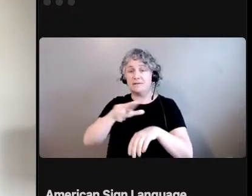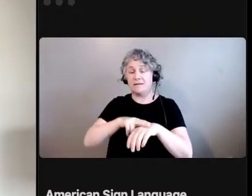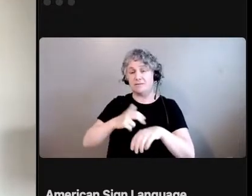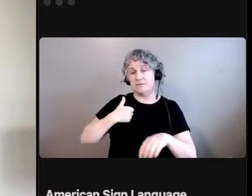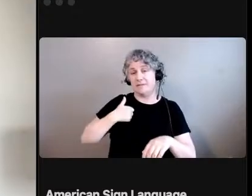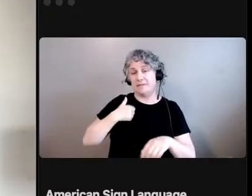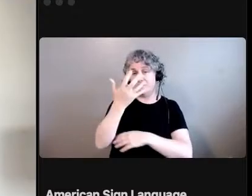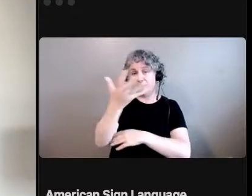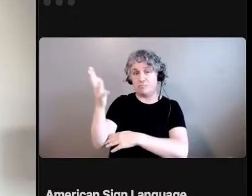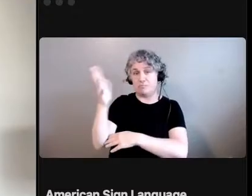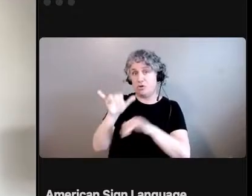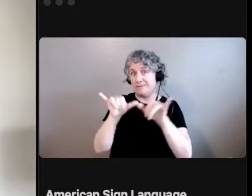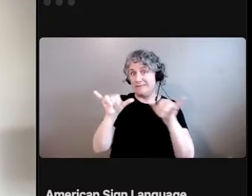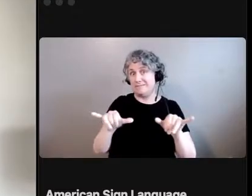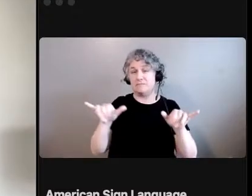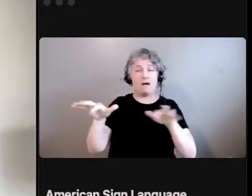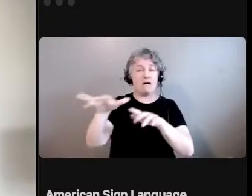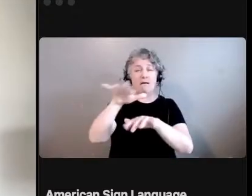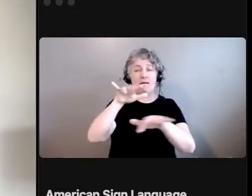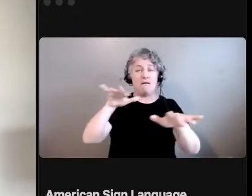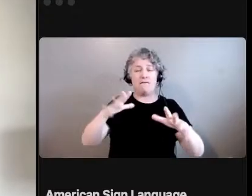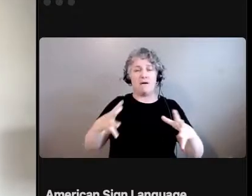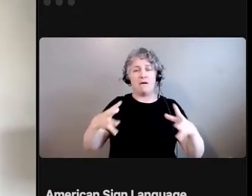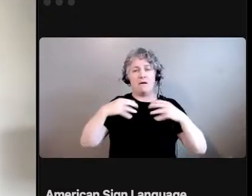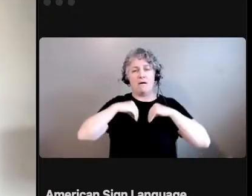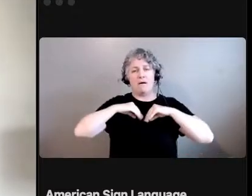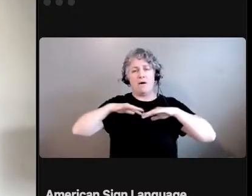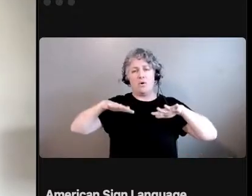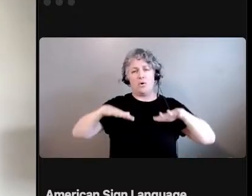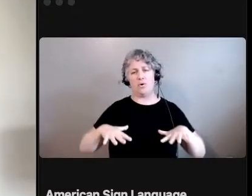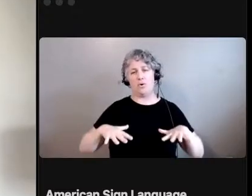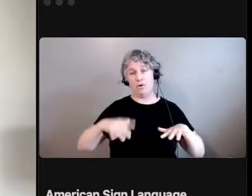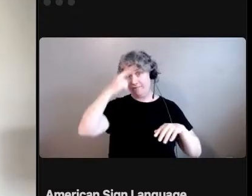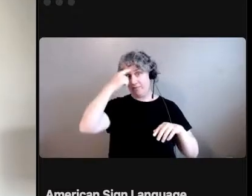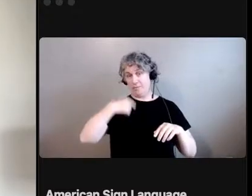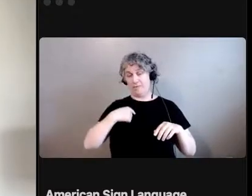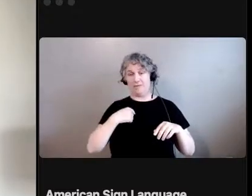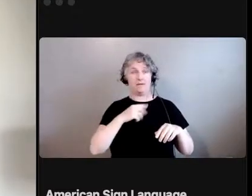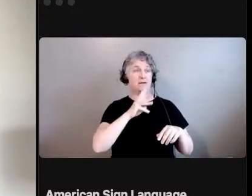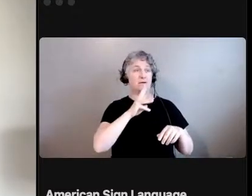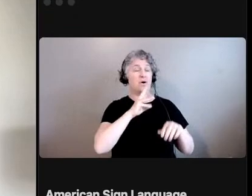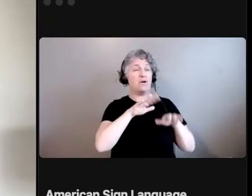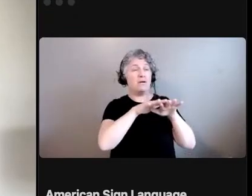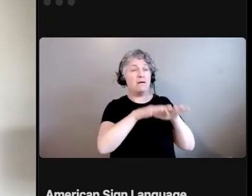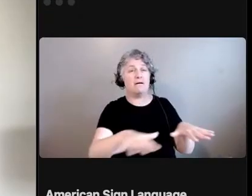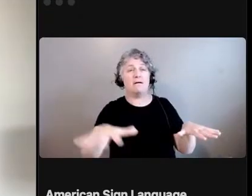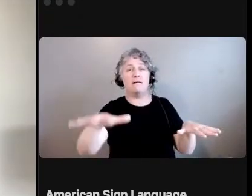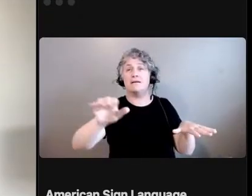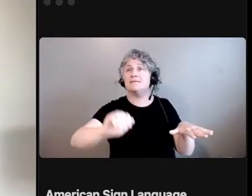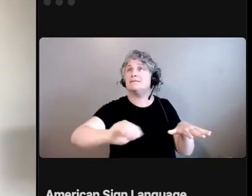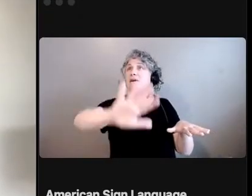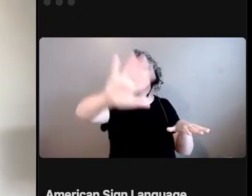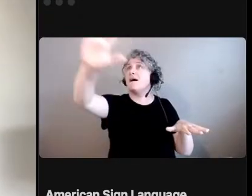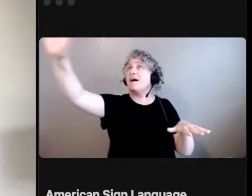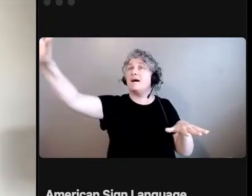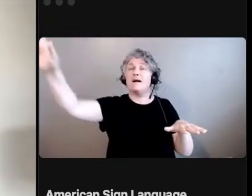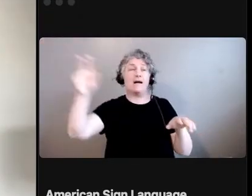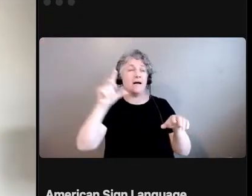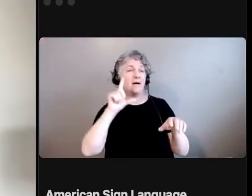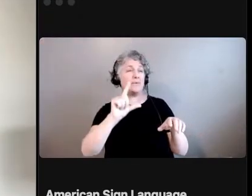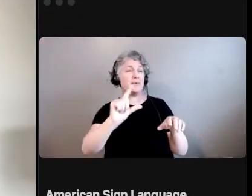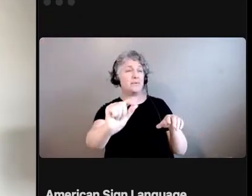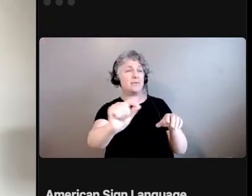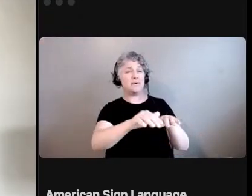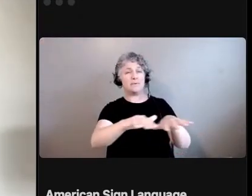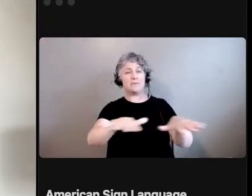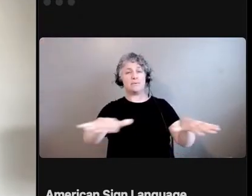Canada. For me, the vistas where water meets sky are among the most relaxing and